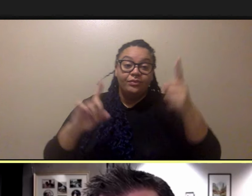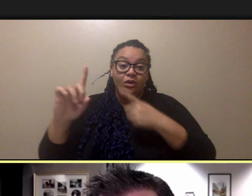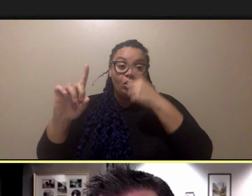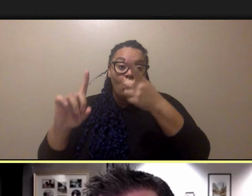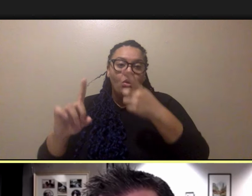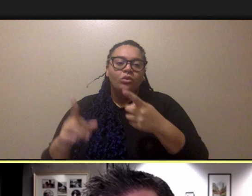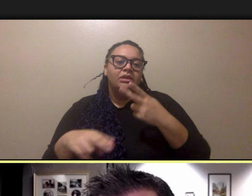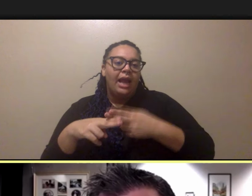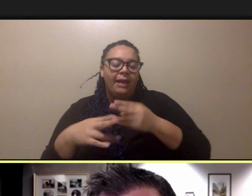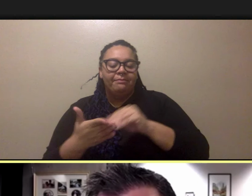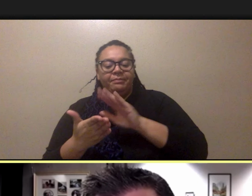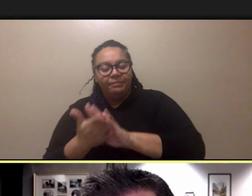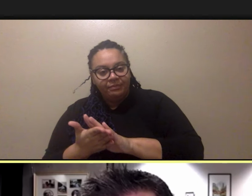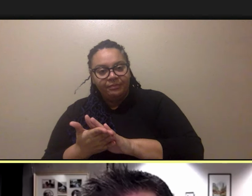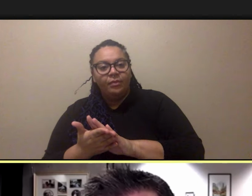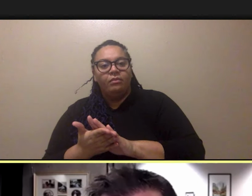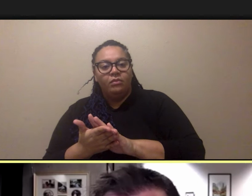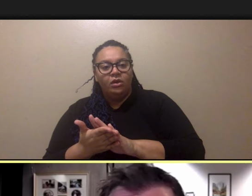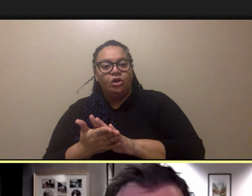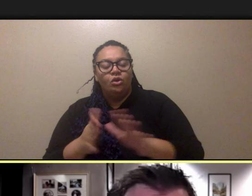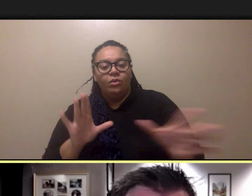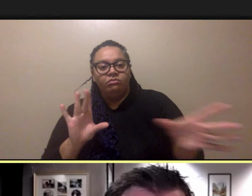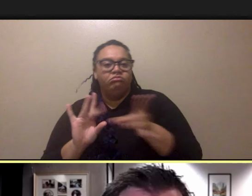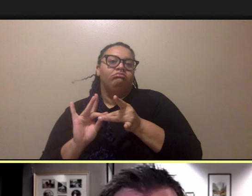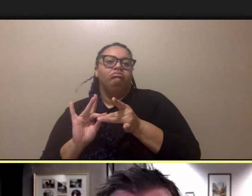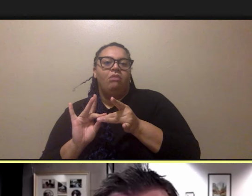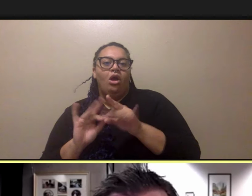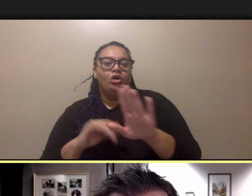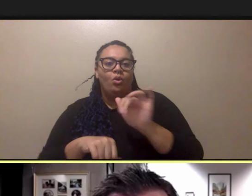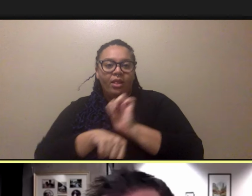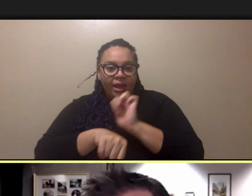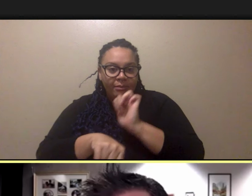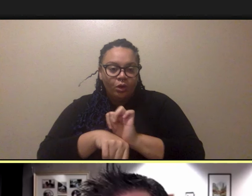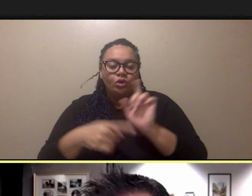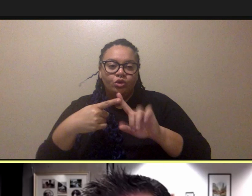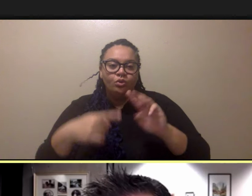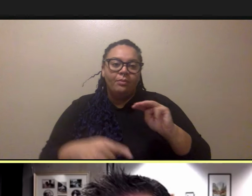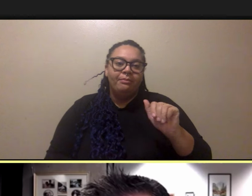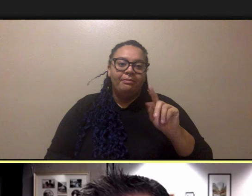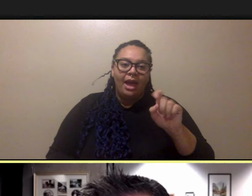sign you, bond your labor to a master, whoever paid your indenture.